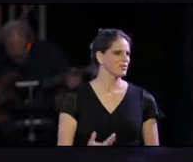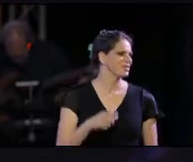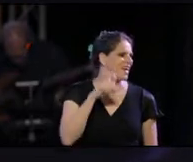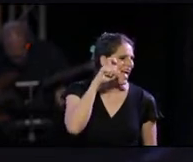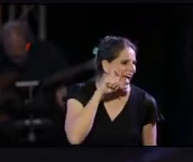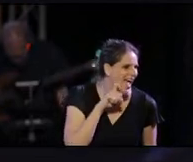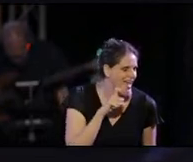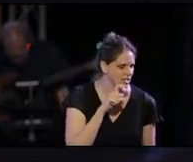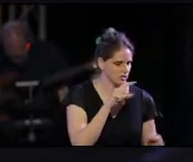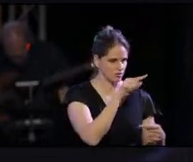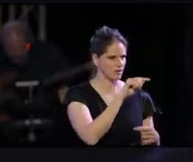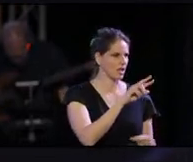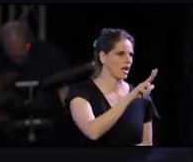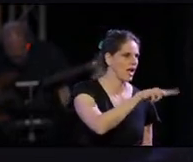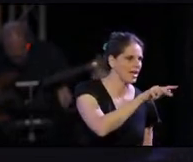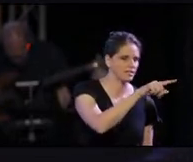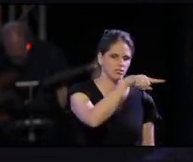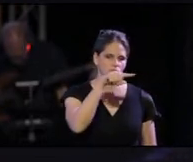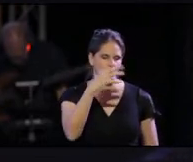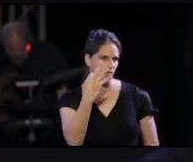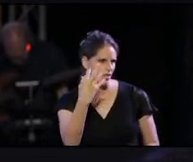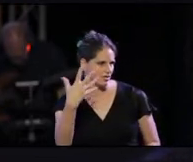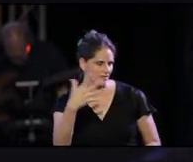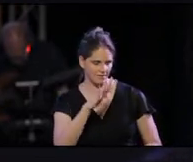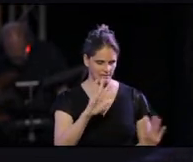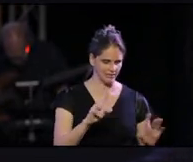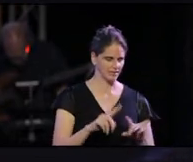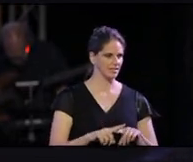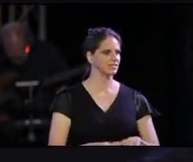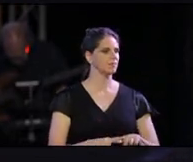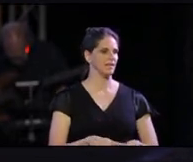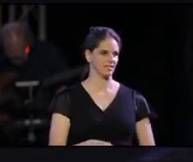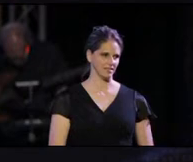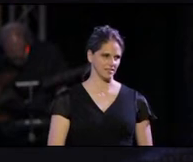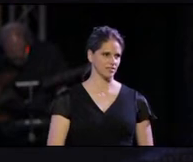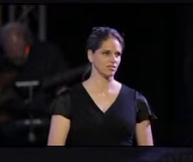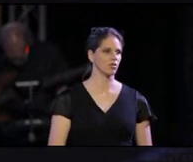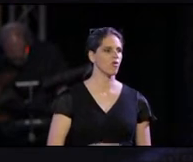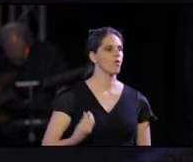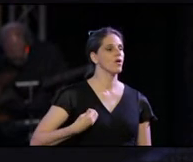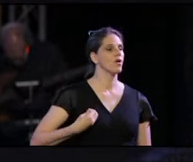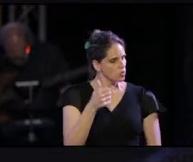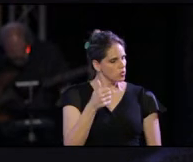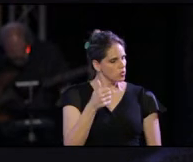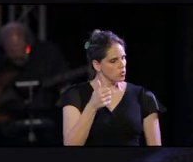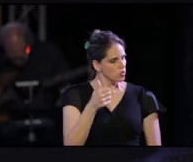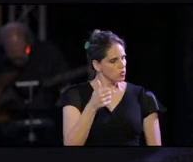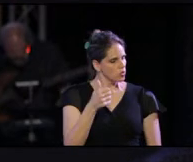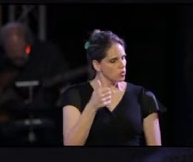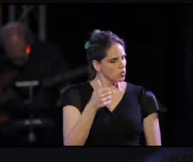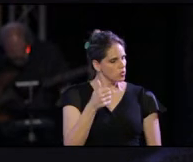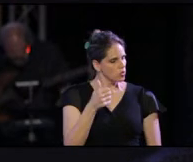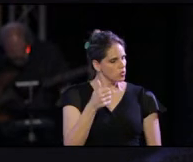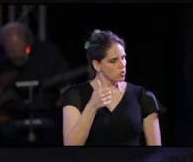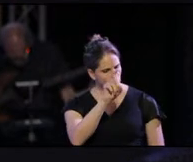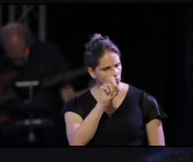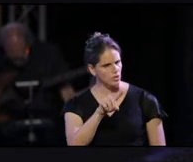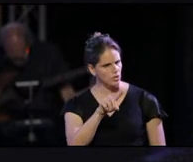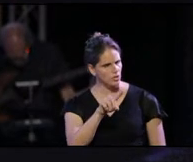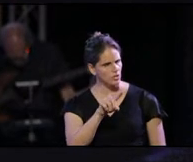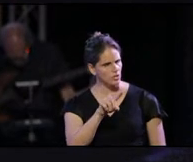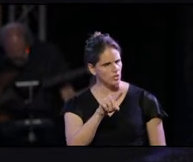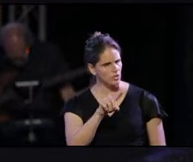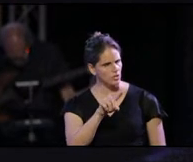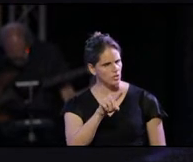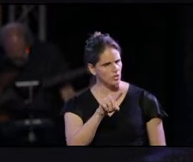how we feel is a little bit different, right? And we've got a young adult alpha course starting up. This coming, if you have questions